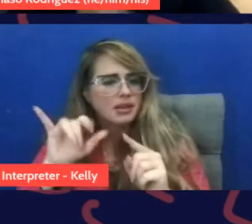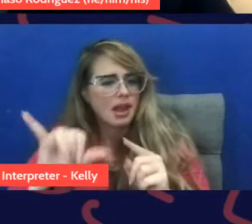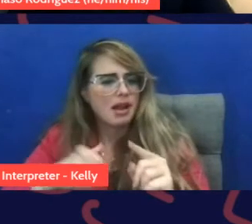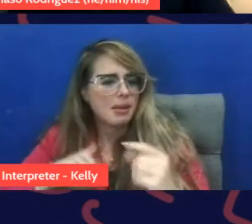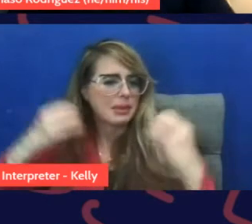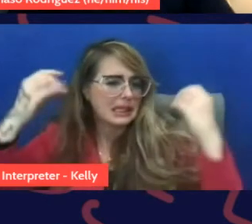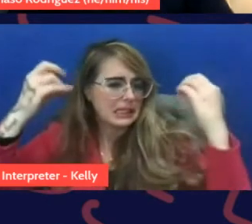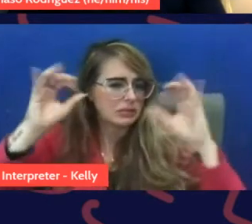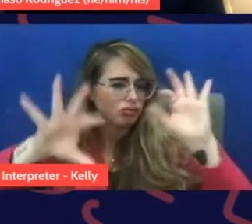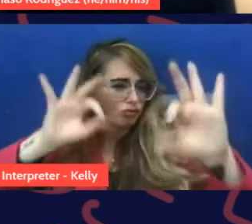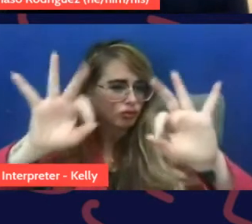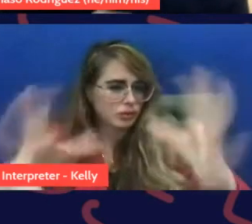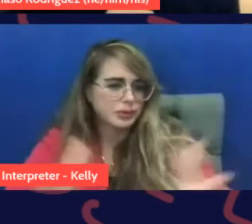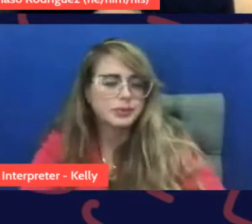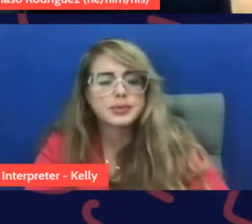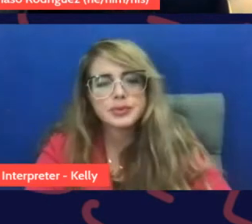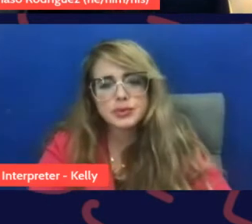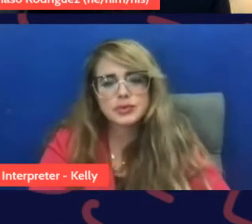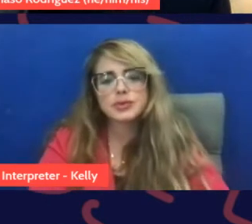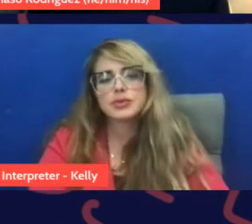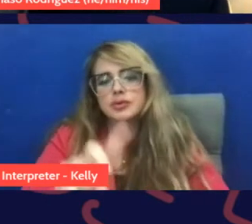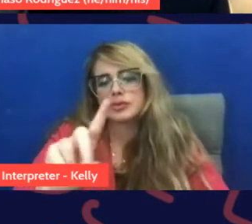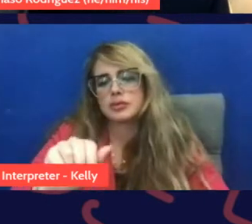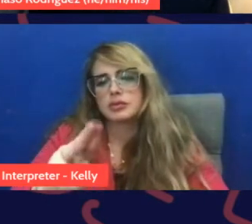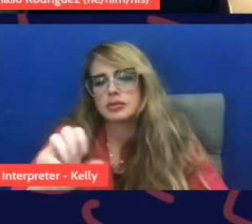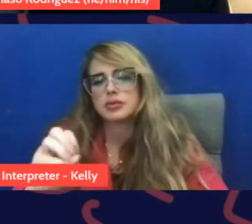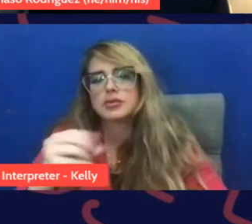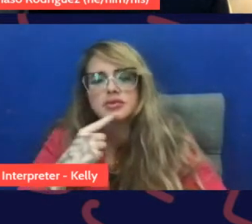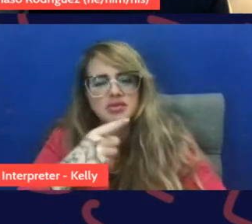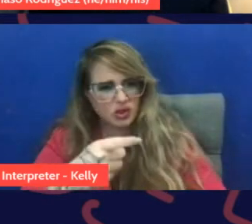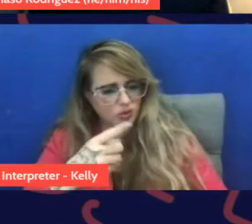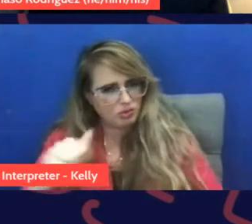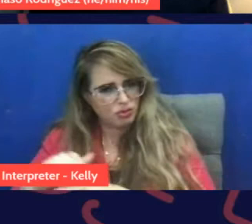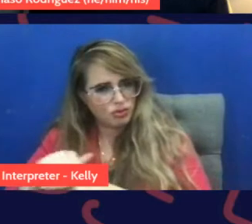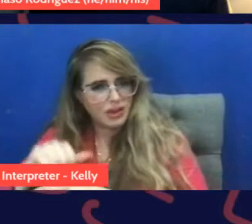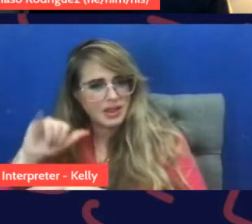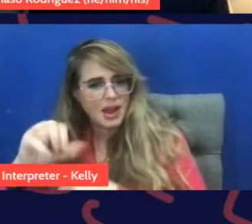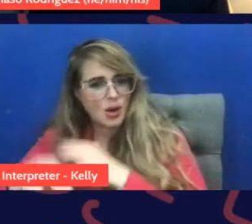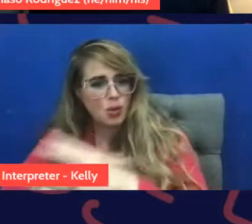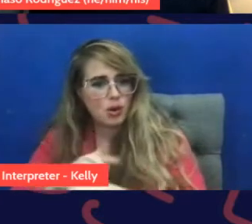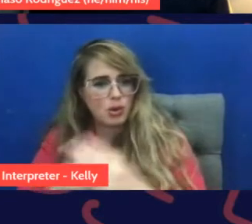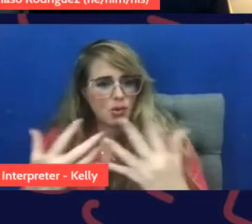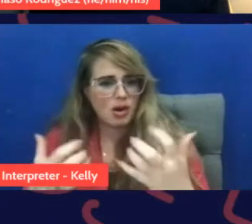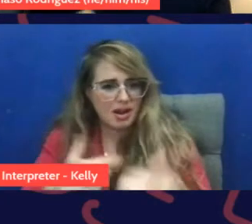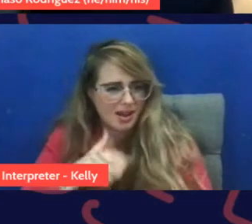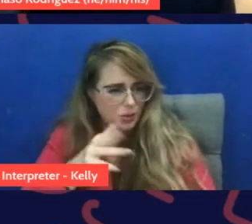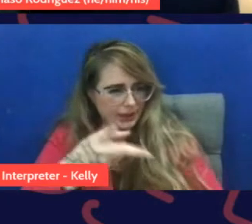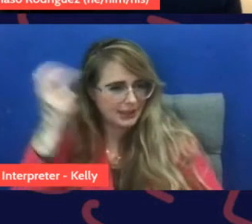about. I love that, rehearse the world we want. I'll be stealing that.